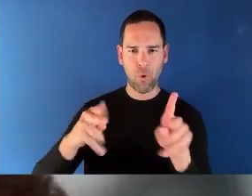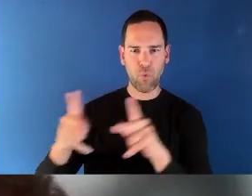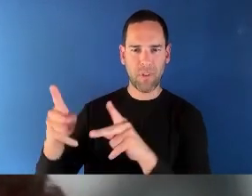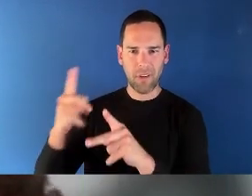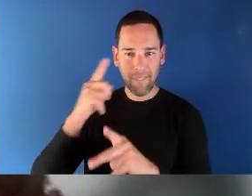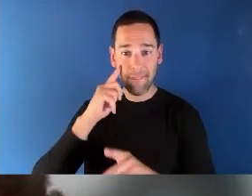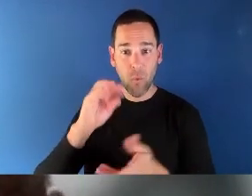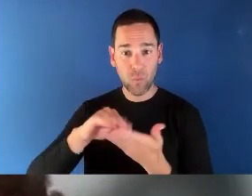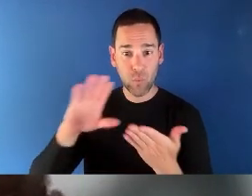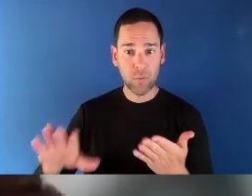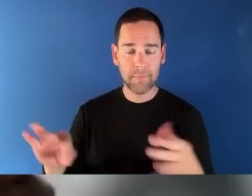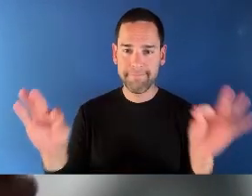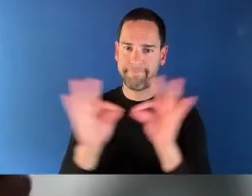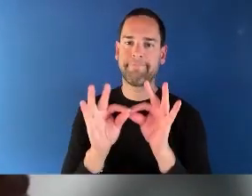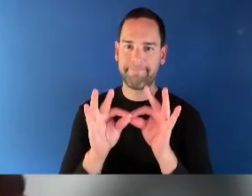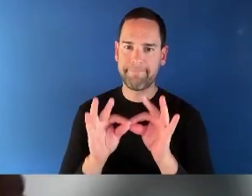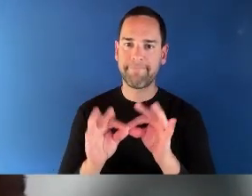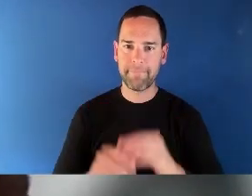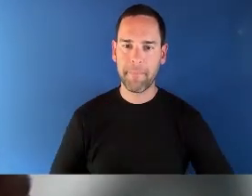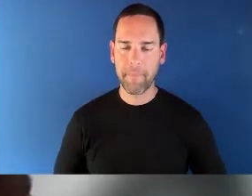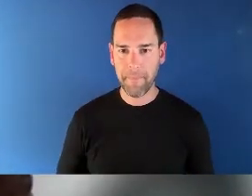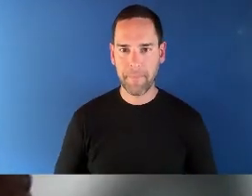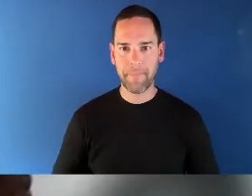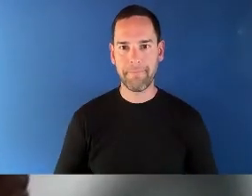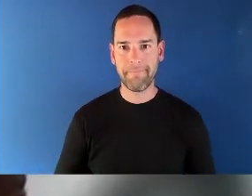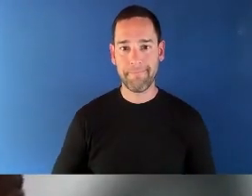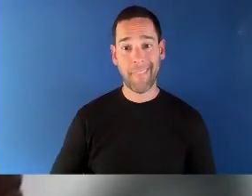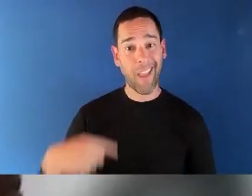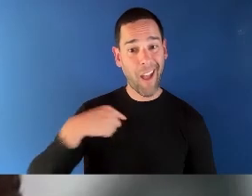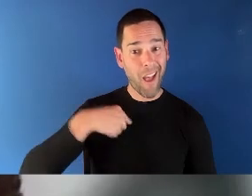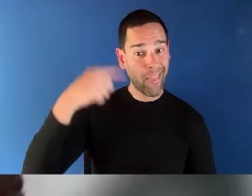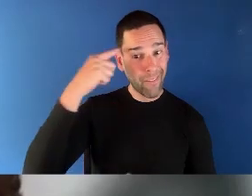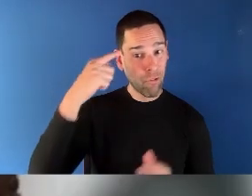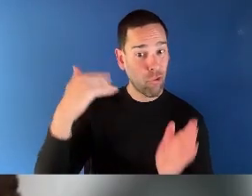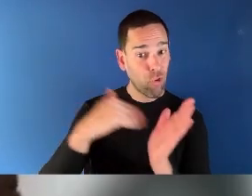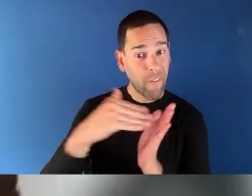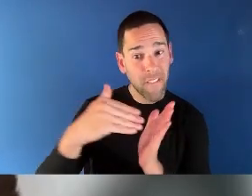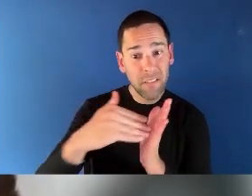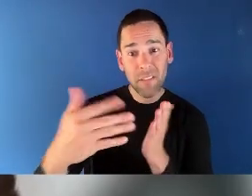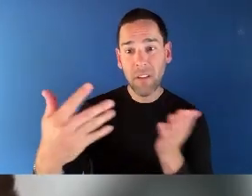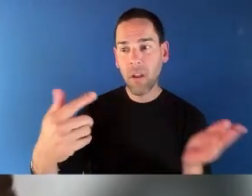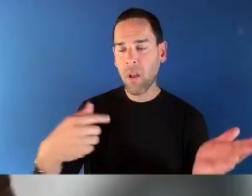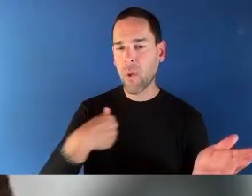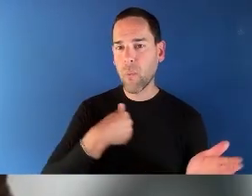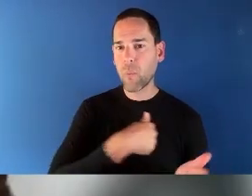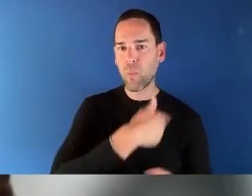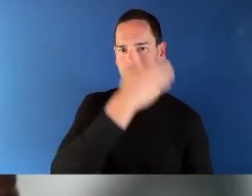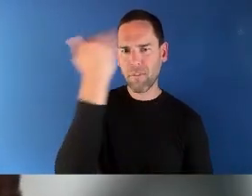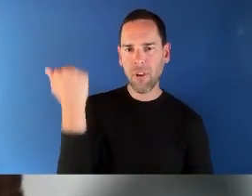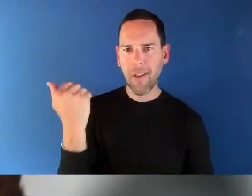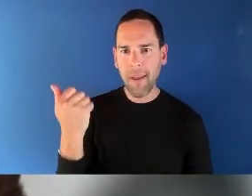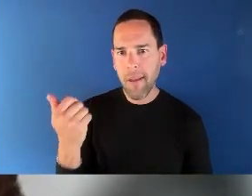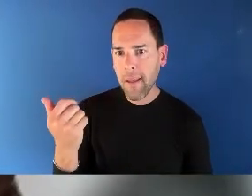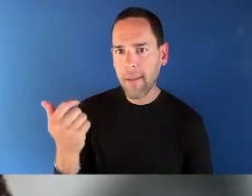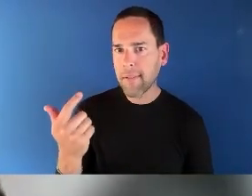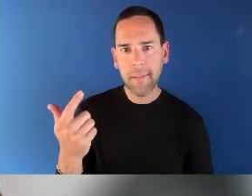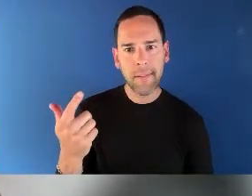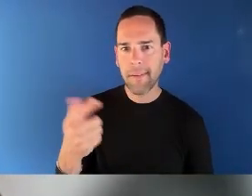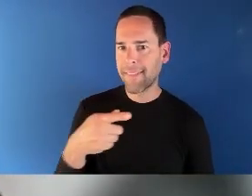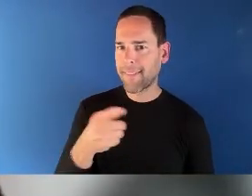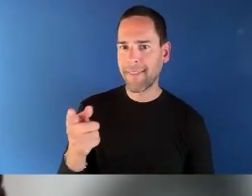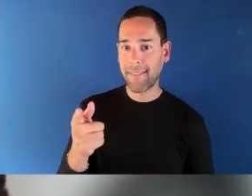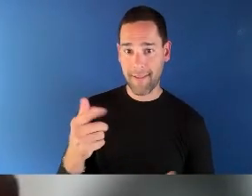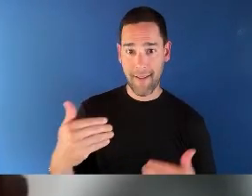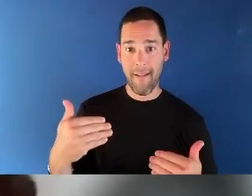And I think so many times we forget that having the